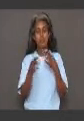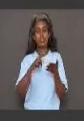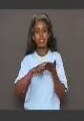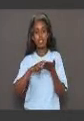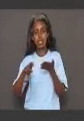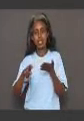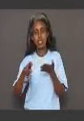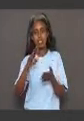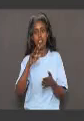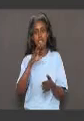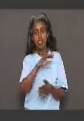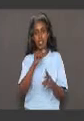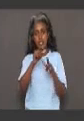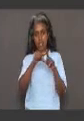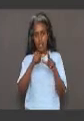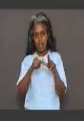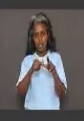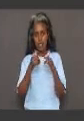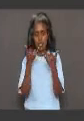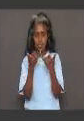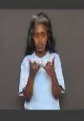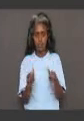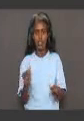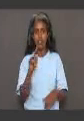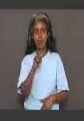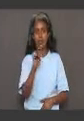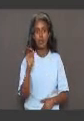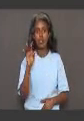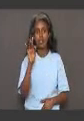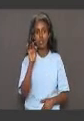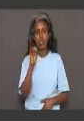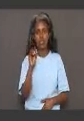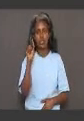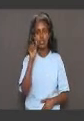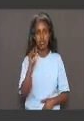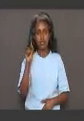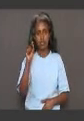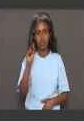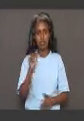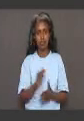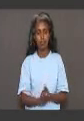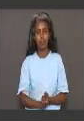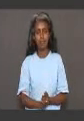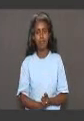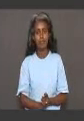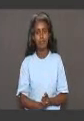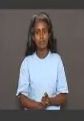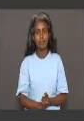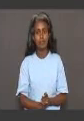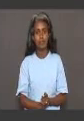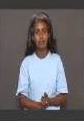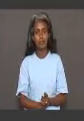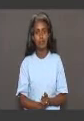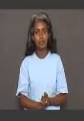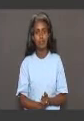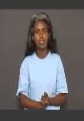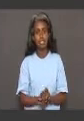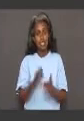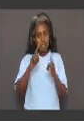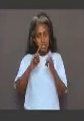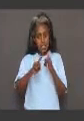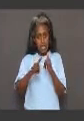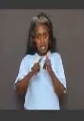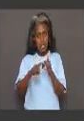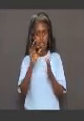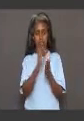angle divided by 180 degrees. The last